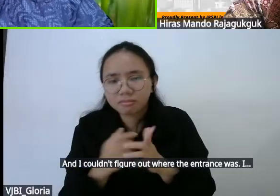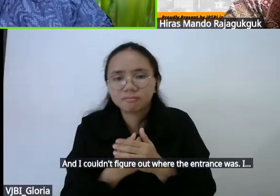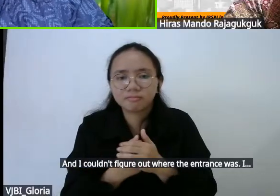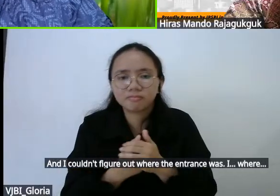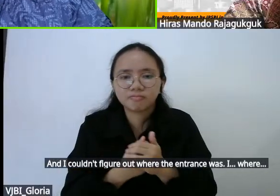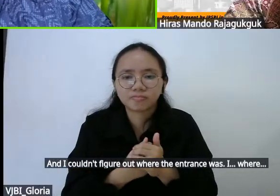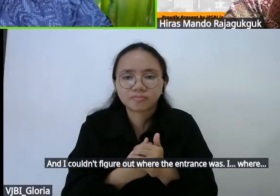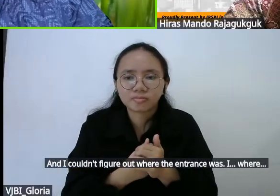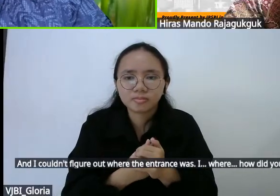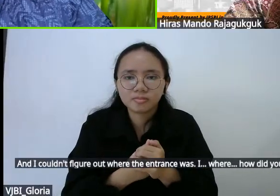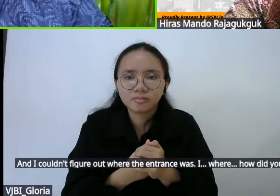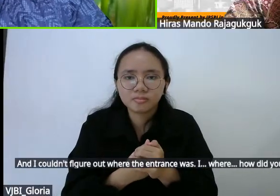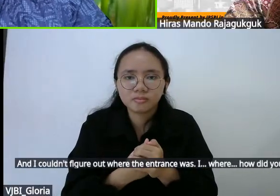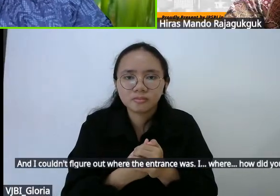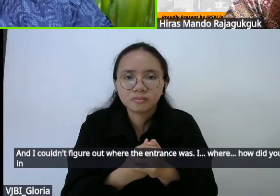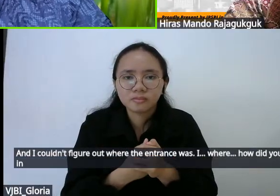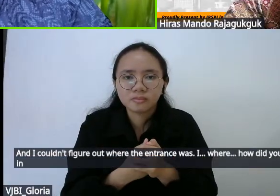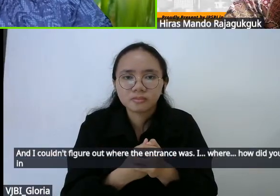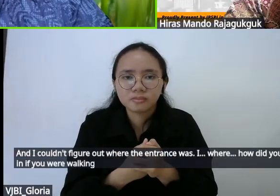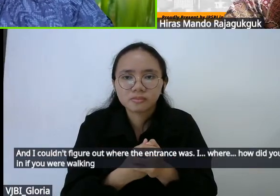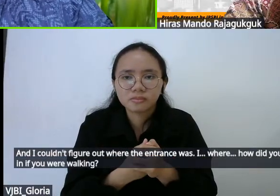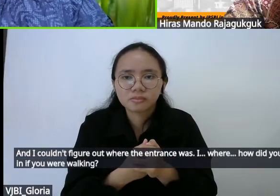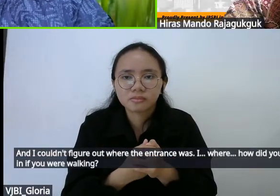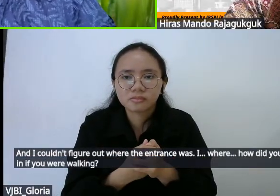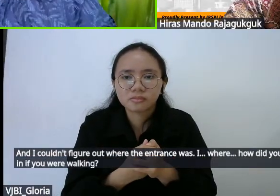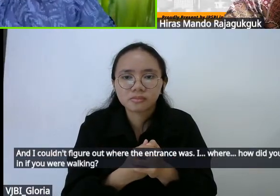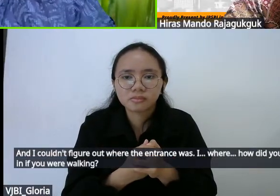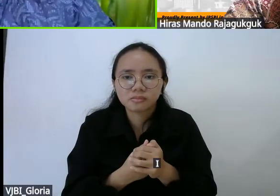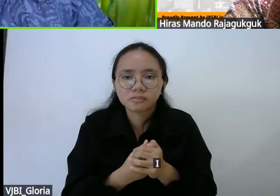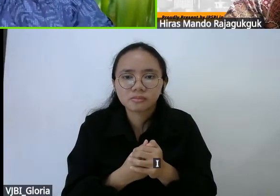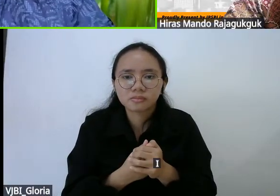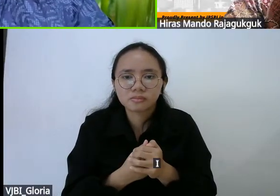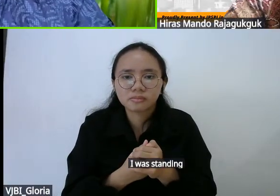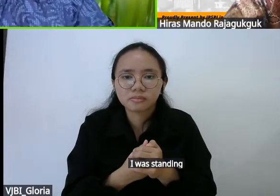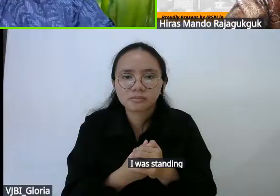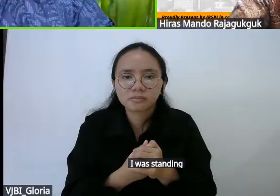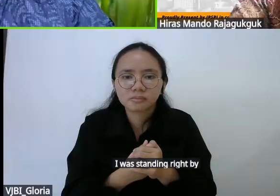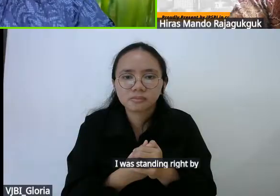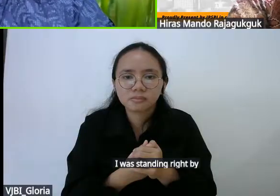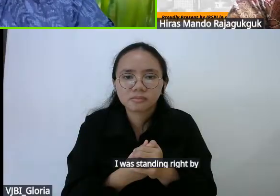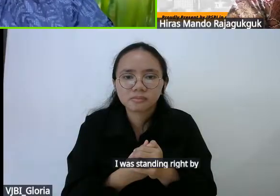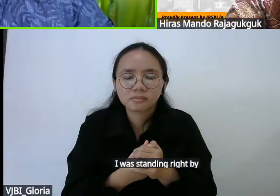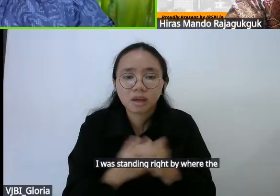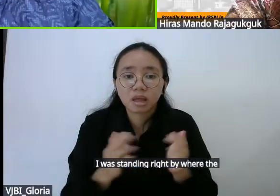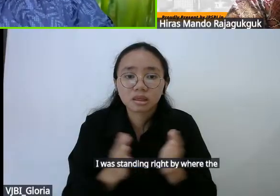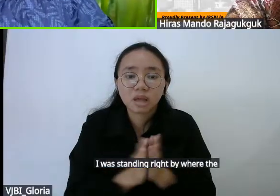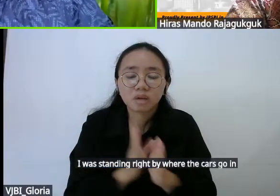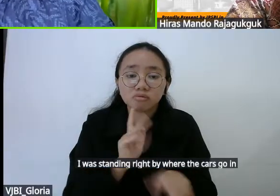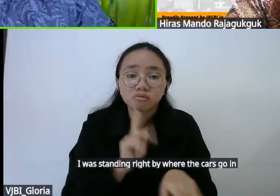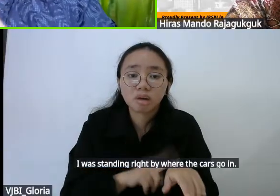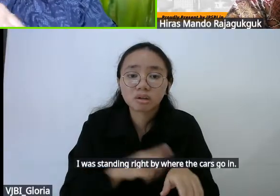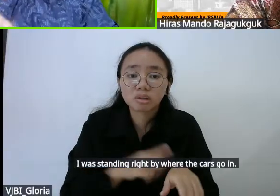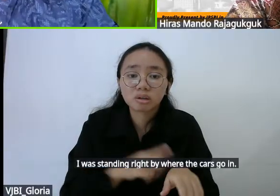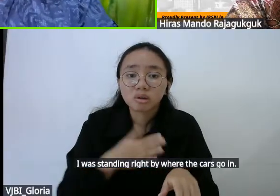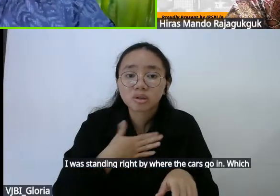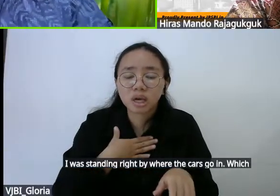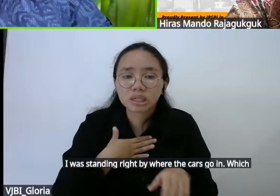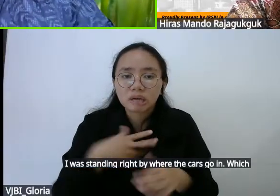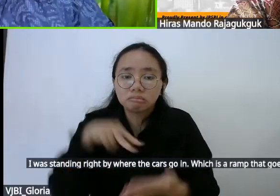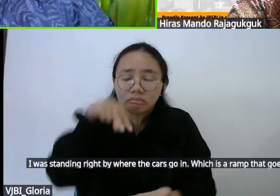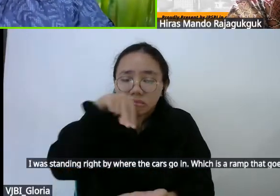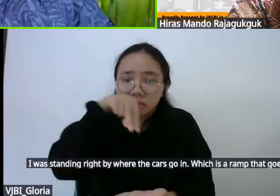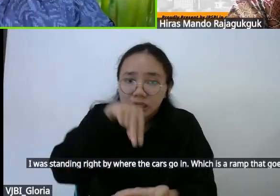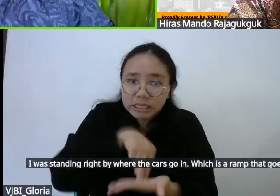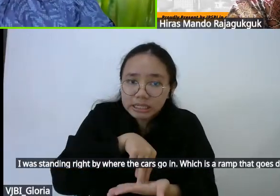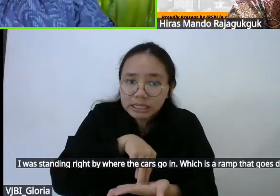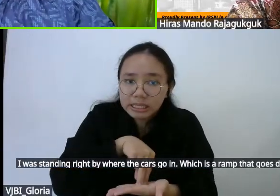How did you get in if you were walking? I was standing right by where the cars go in, which is a ramp that goes down,